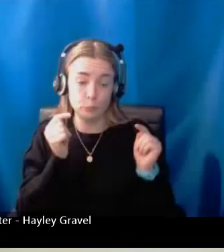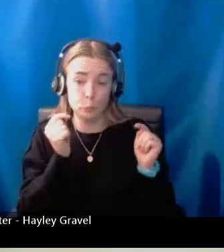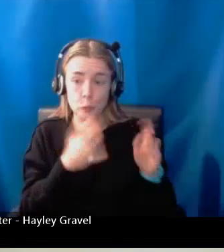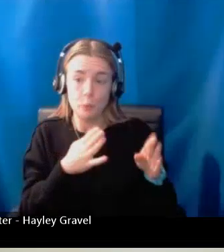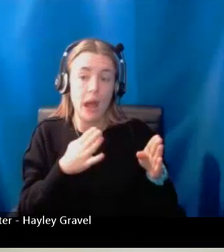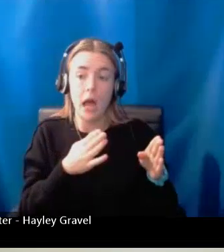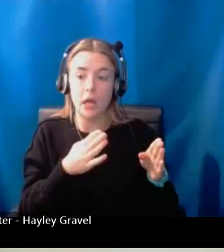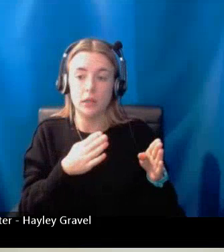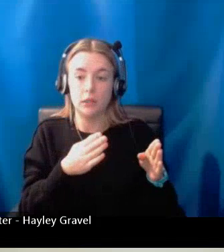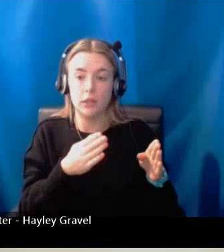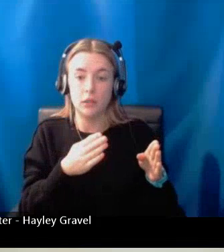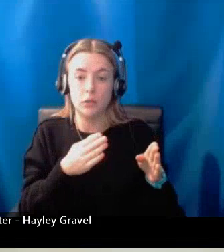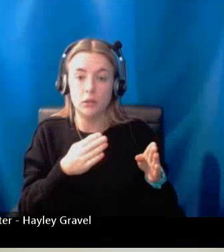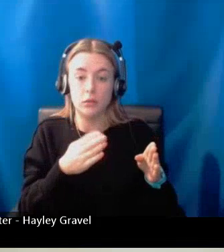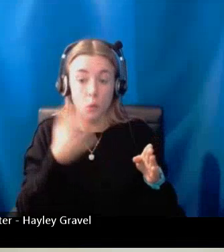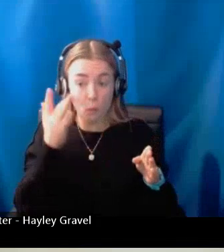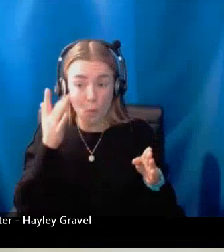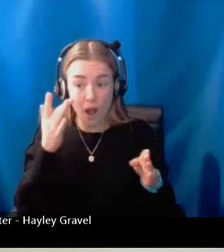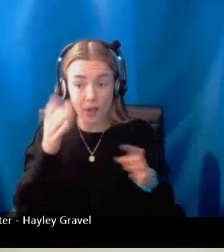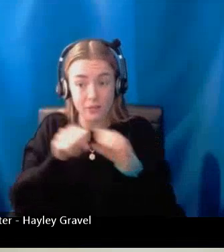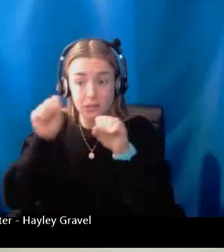Okay.